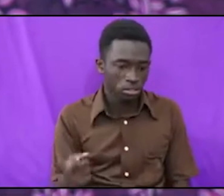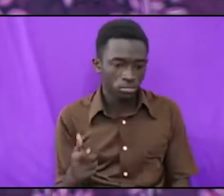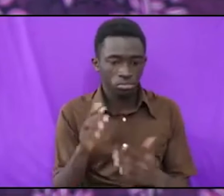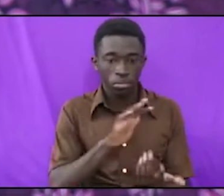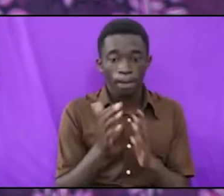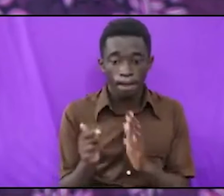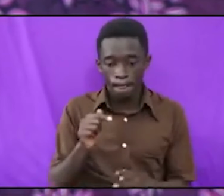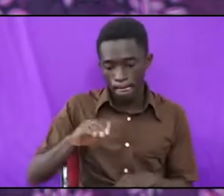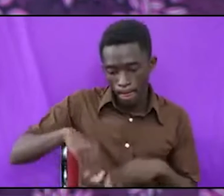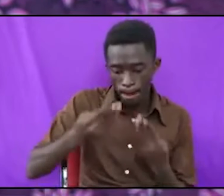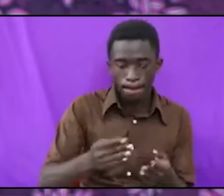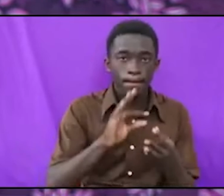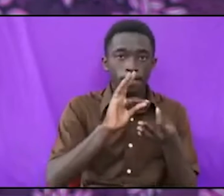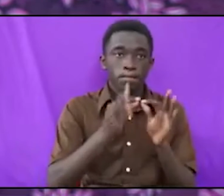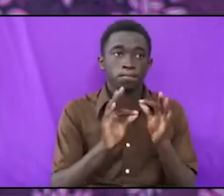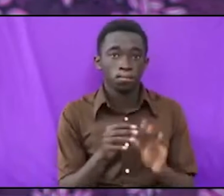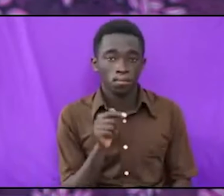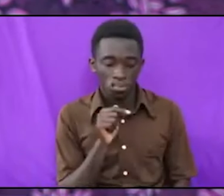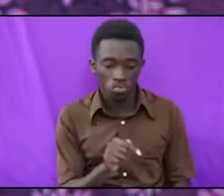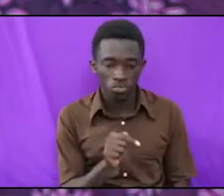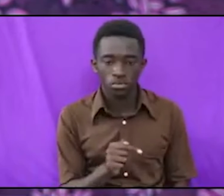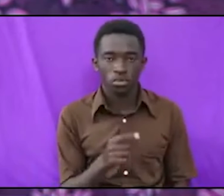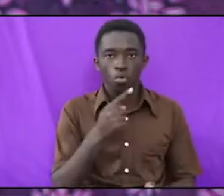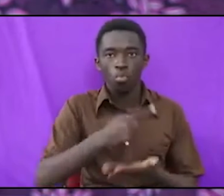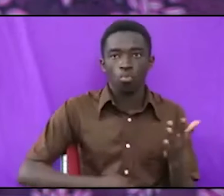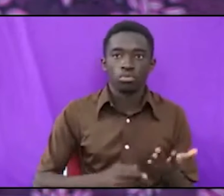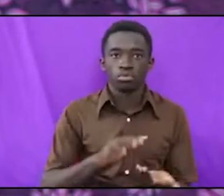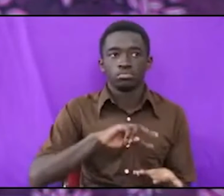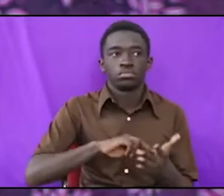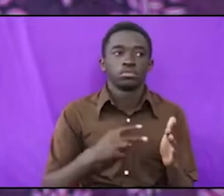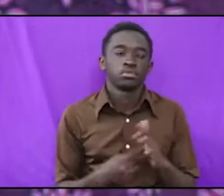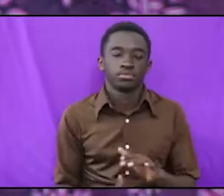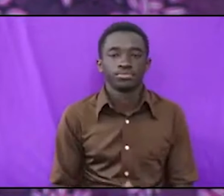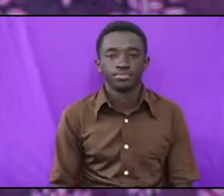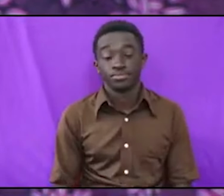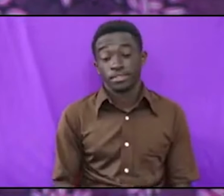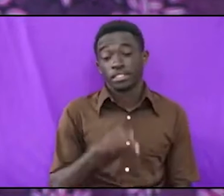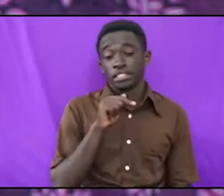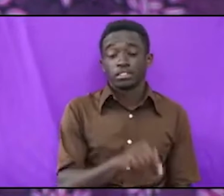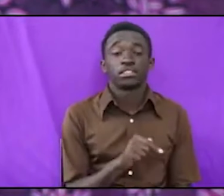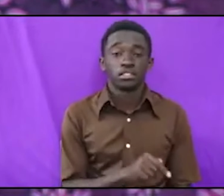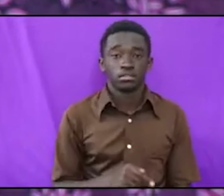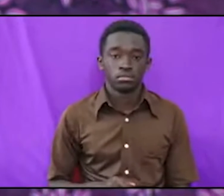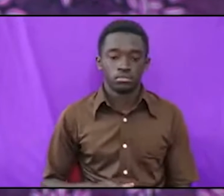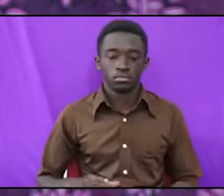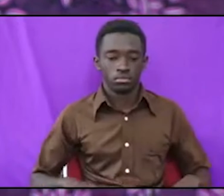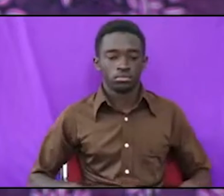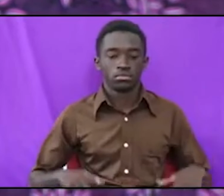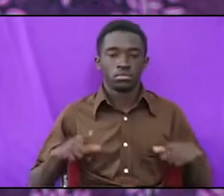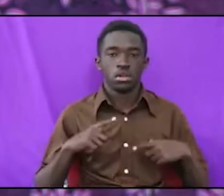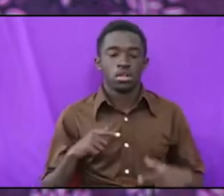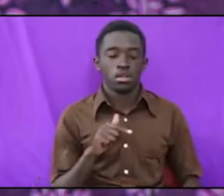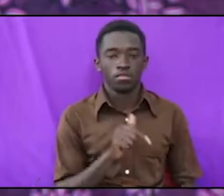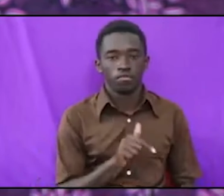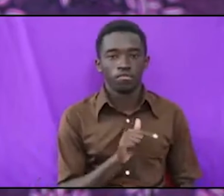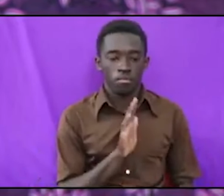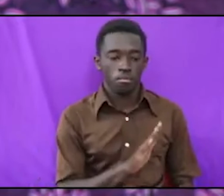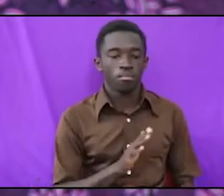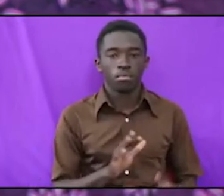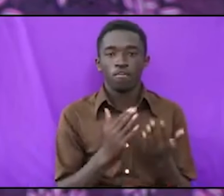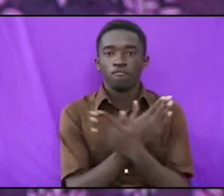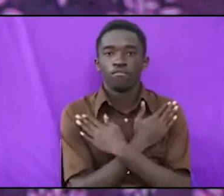give him the interpretation of that dream. And he saved the life of Daniel and his friends. In chapter